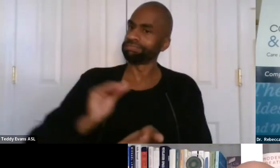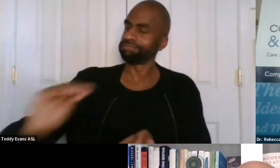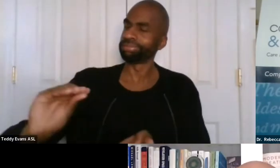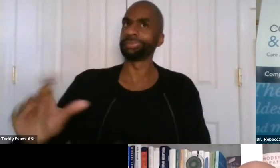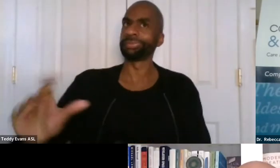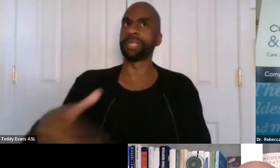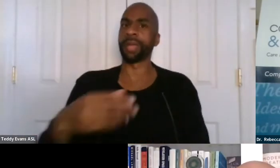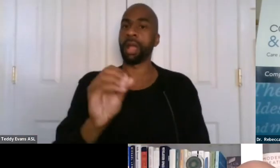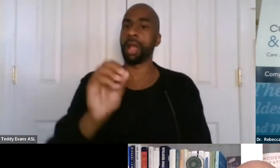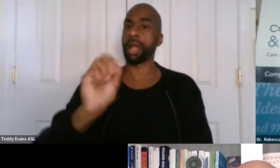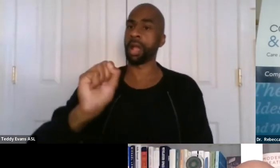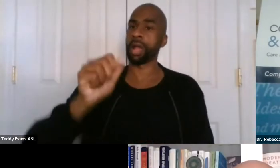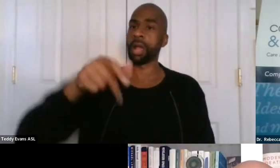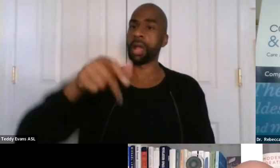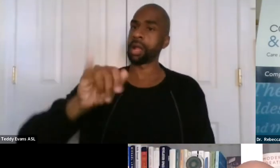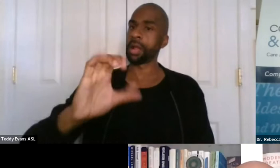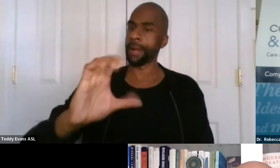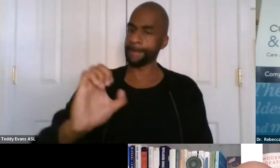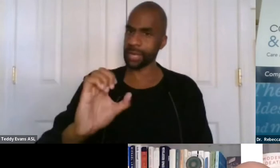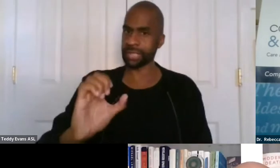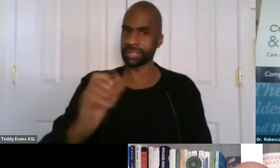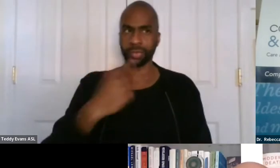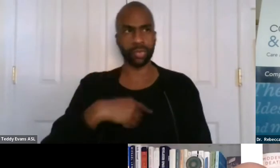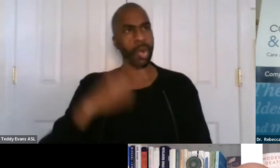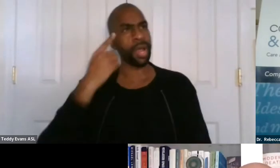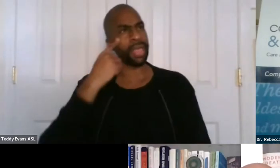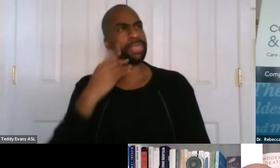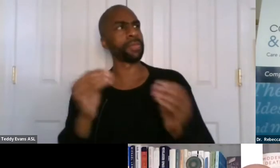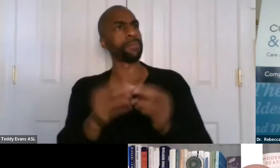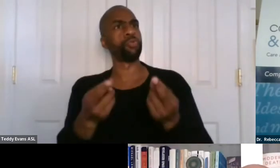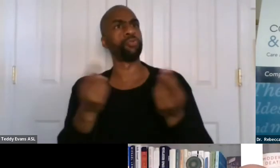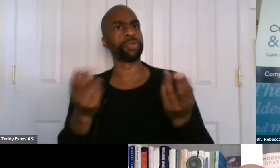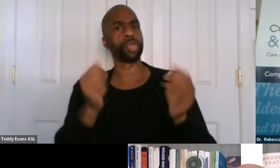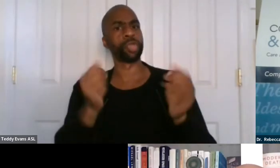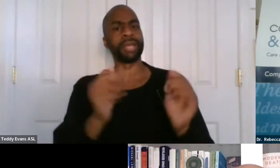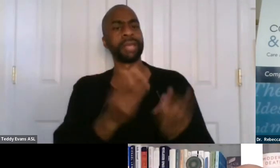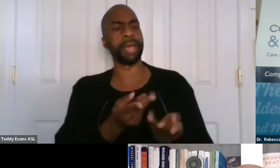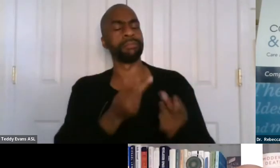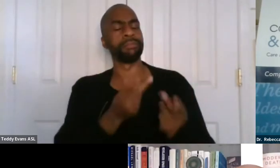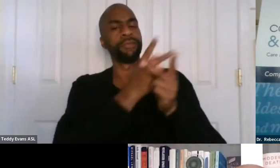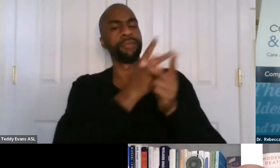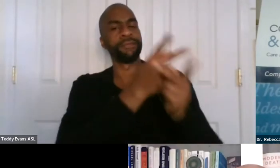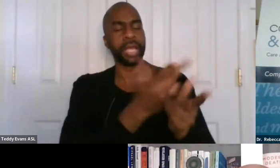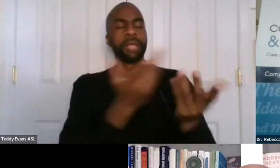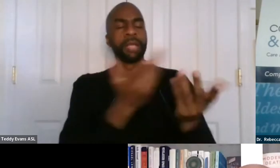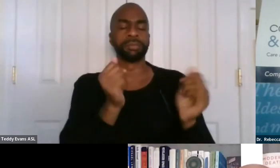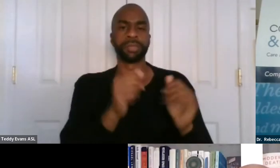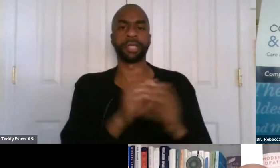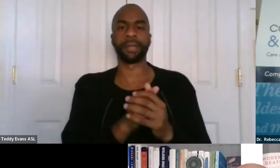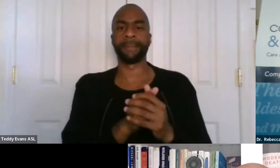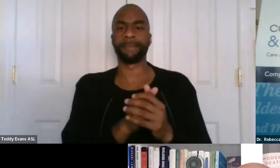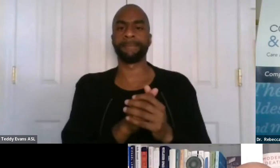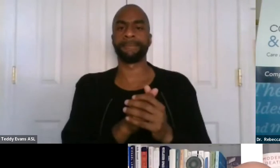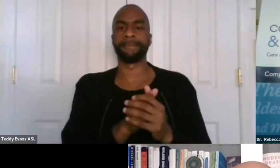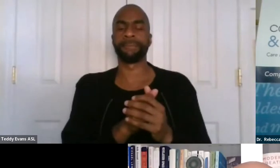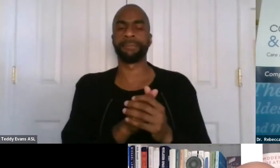where I think the more resources we can provide a hospice, I think the better everyone does, most particularly patients. And we